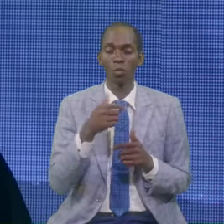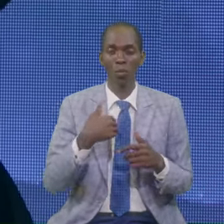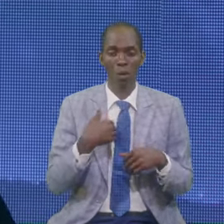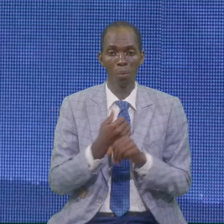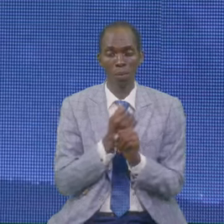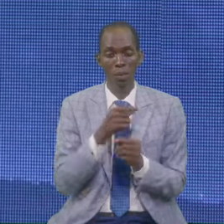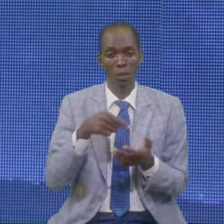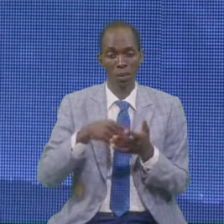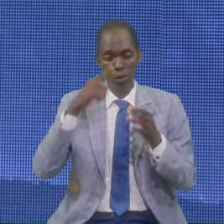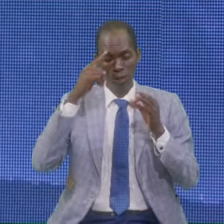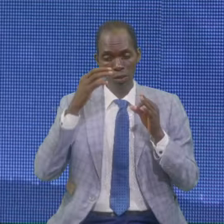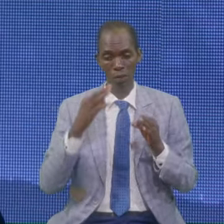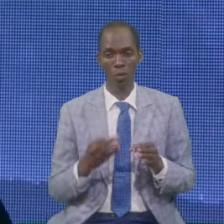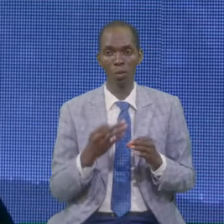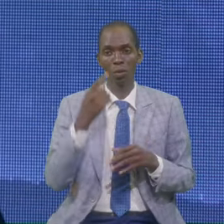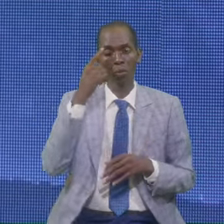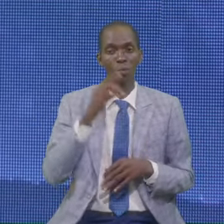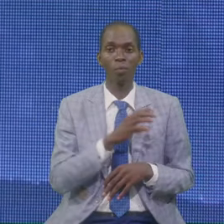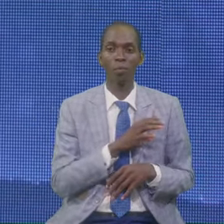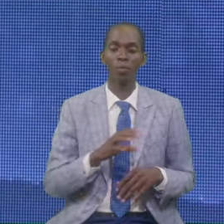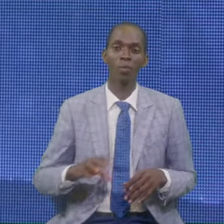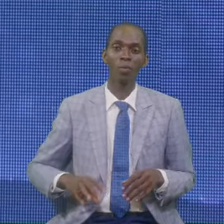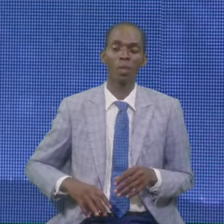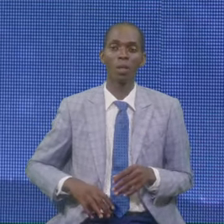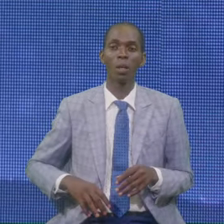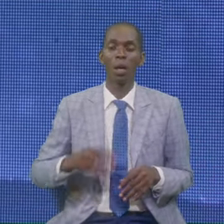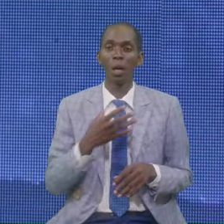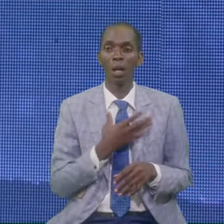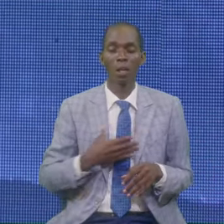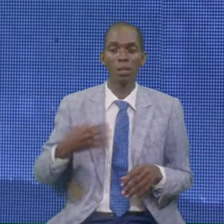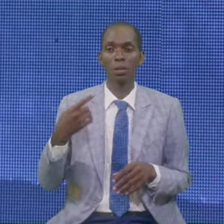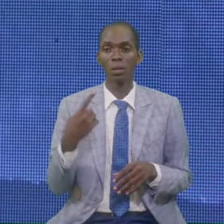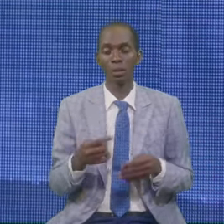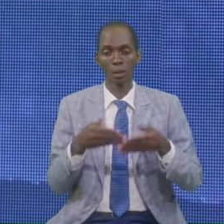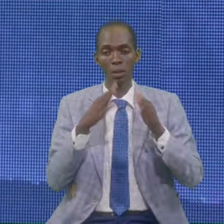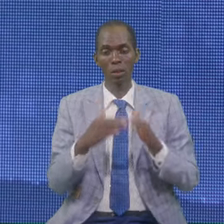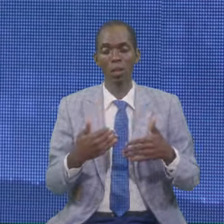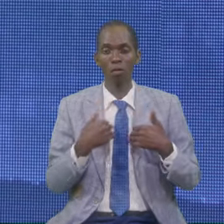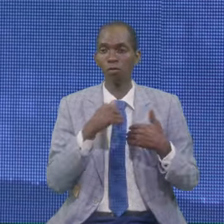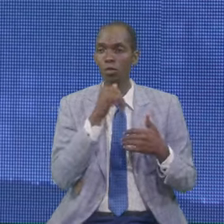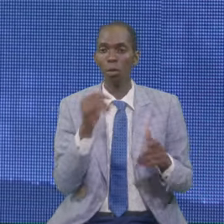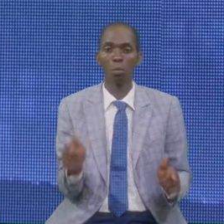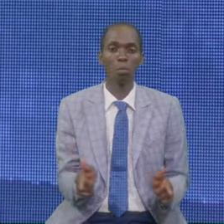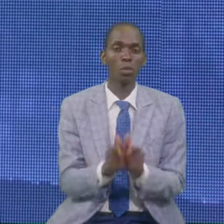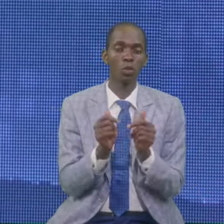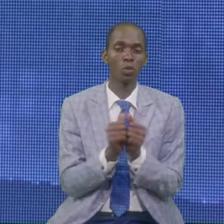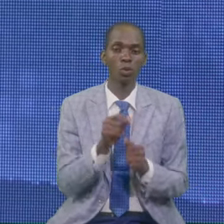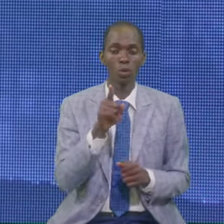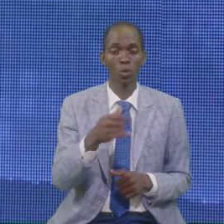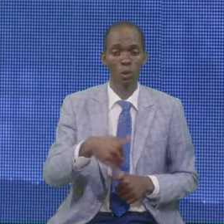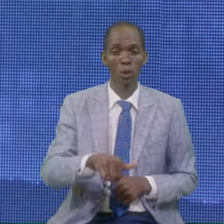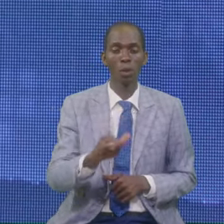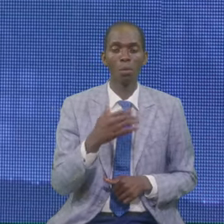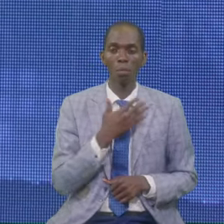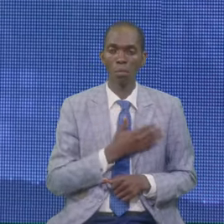and the counselors have not reached you. They have not attended to you as yet. Please indicate by